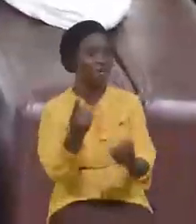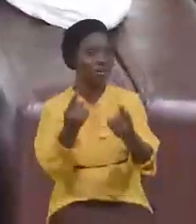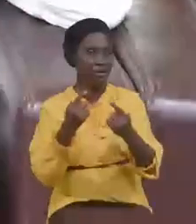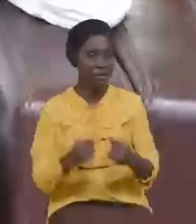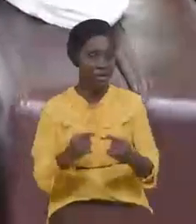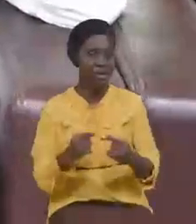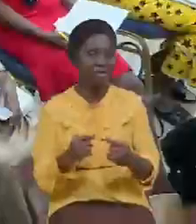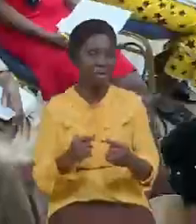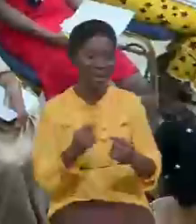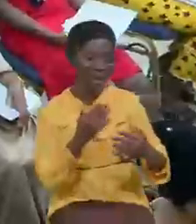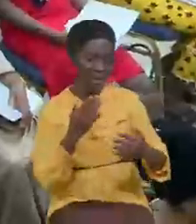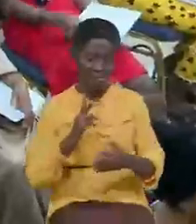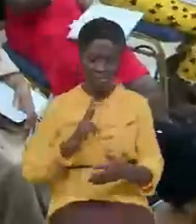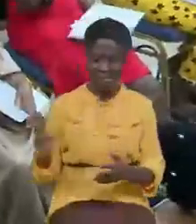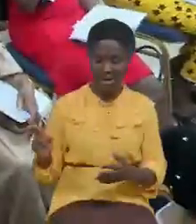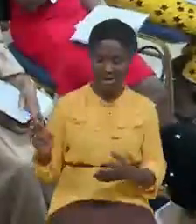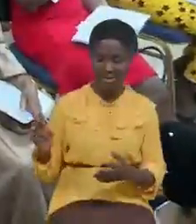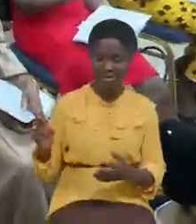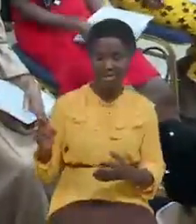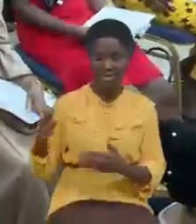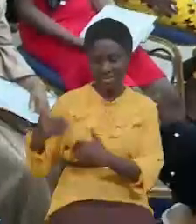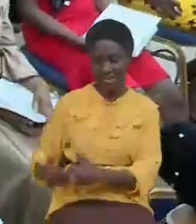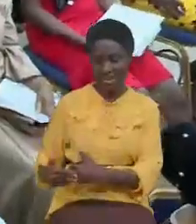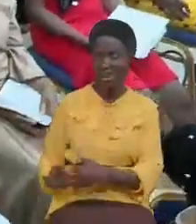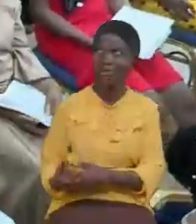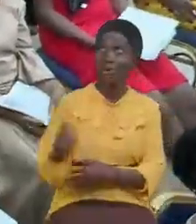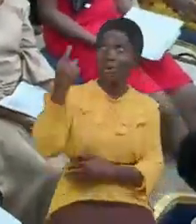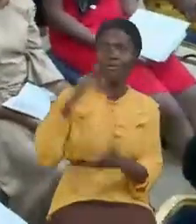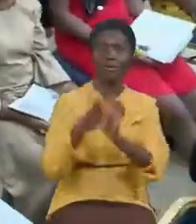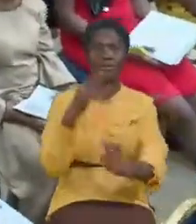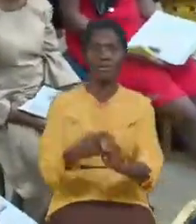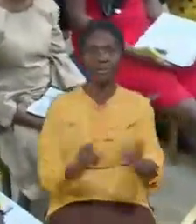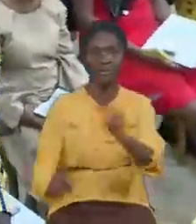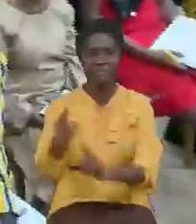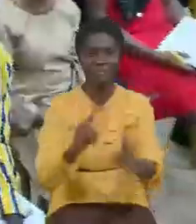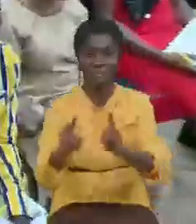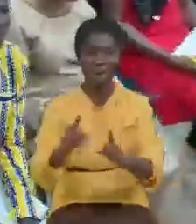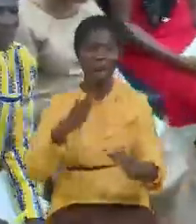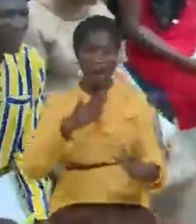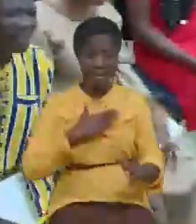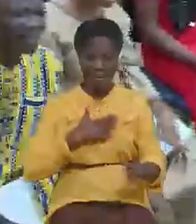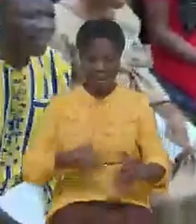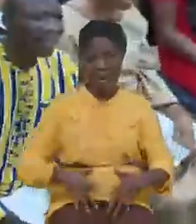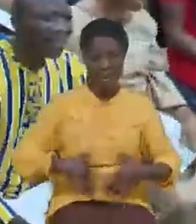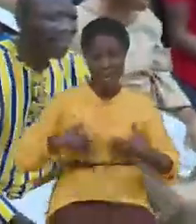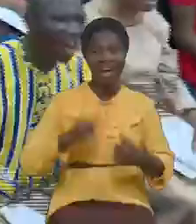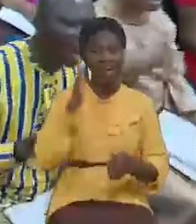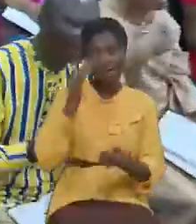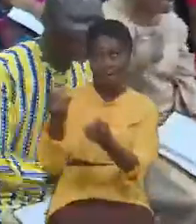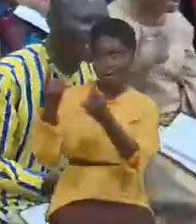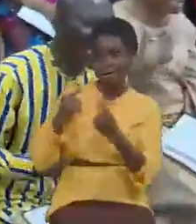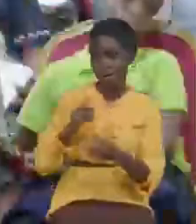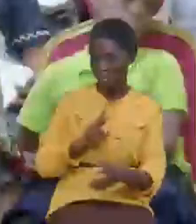right side up. My life will come right side